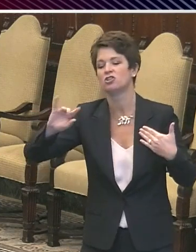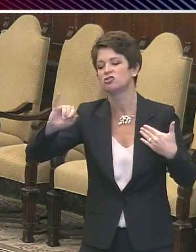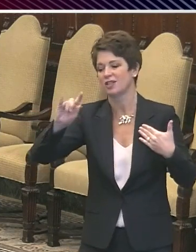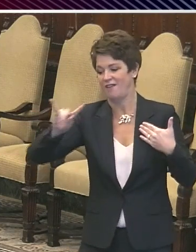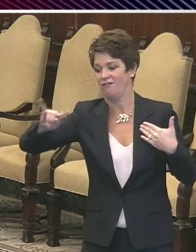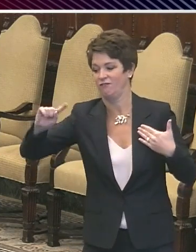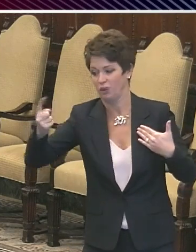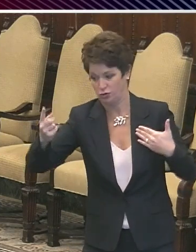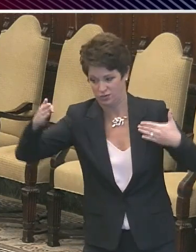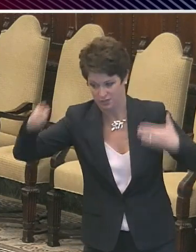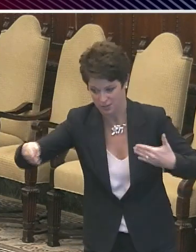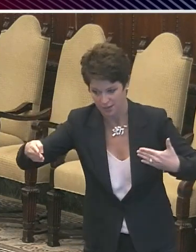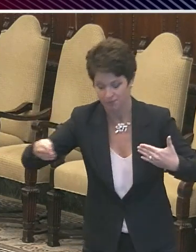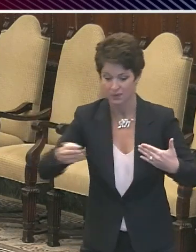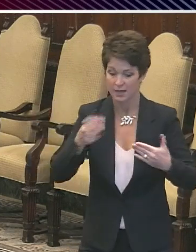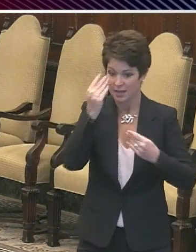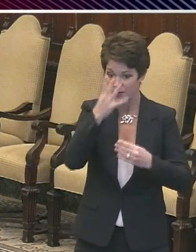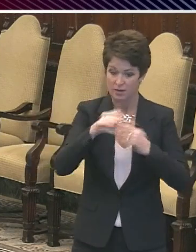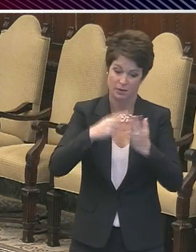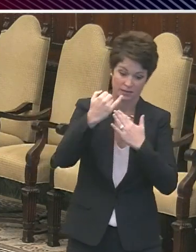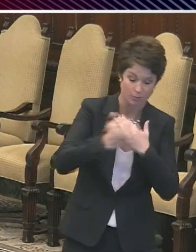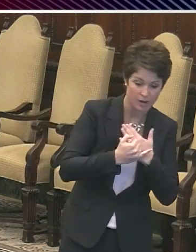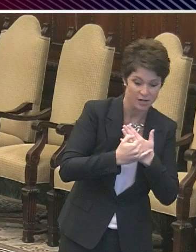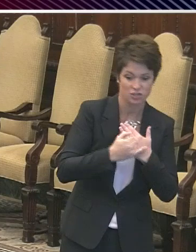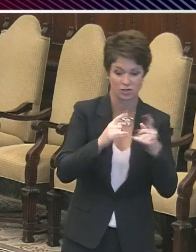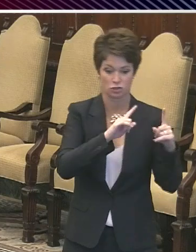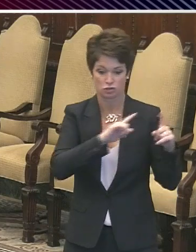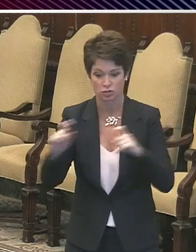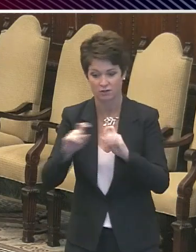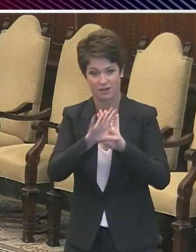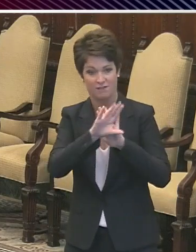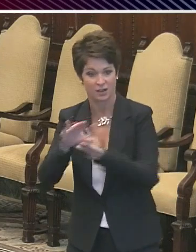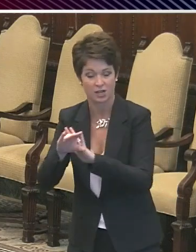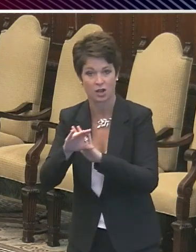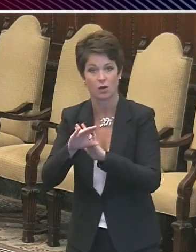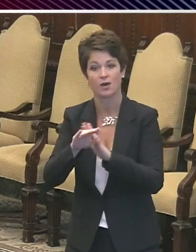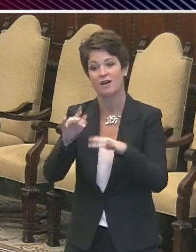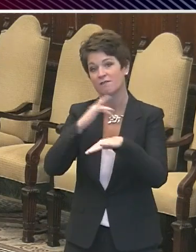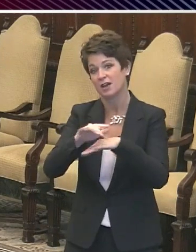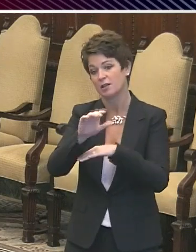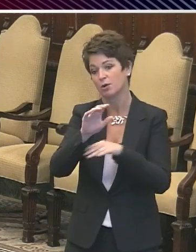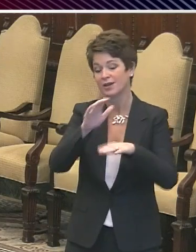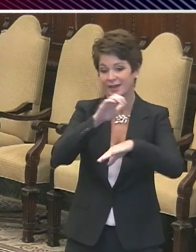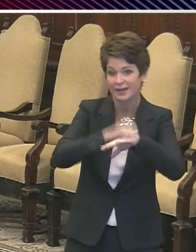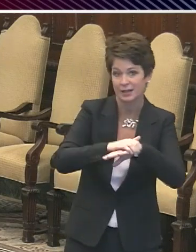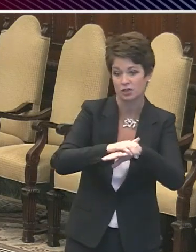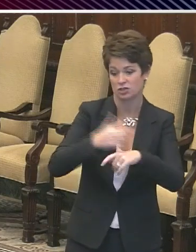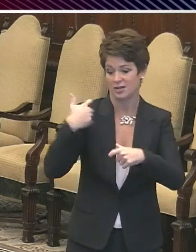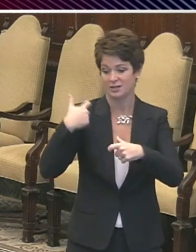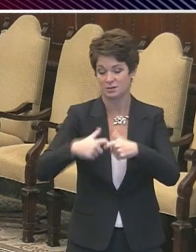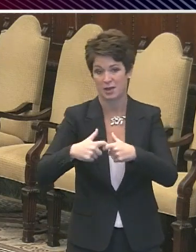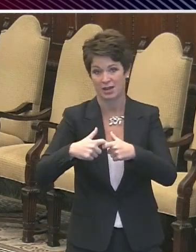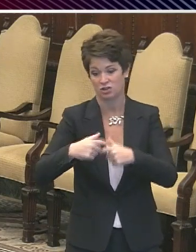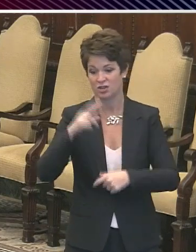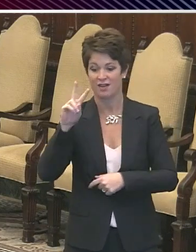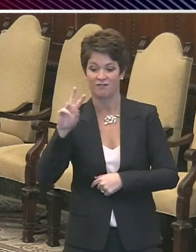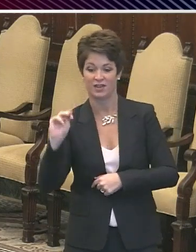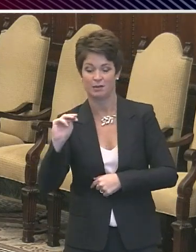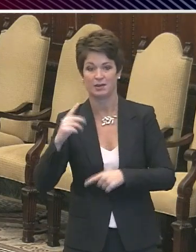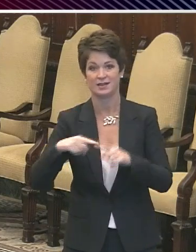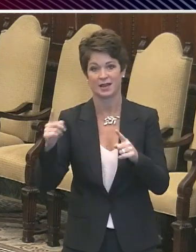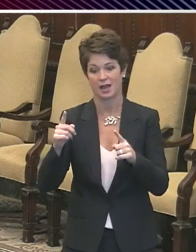All materials about the project, including the videos and survey, are available in English, Spanish, Vietnamese, and simplified